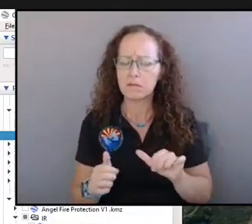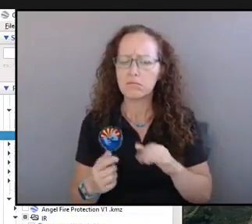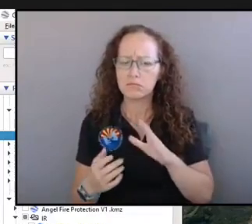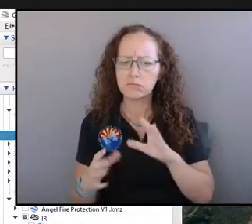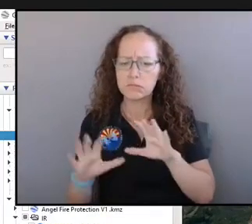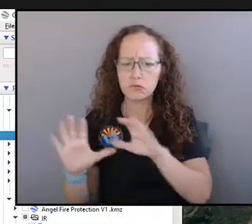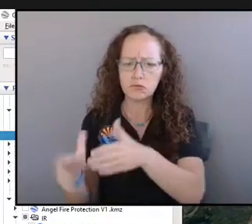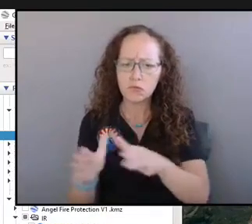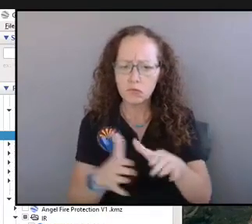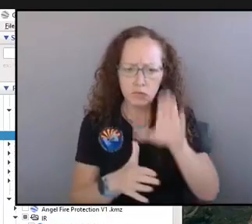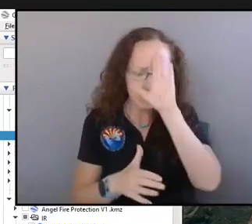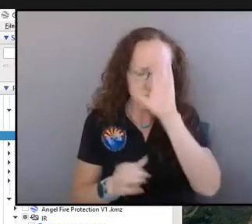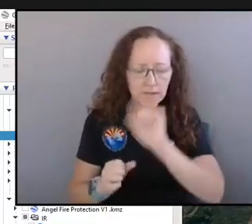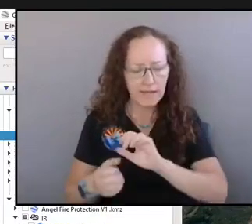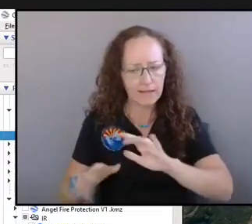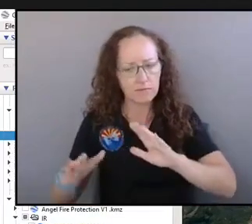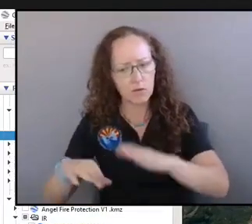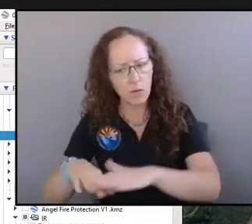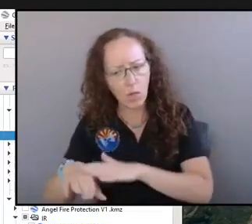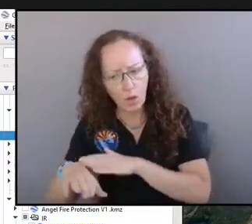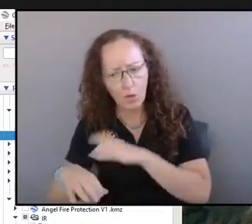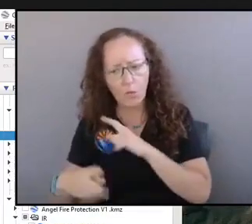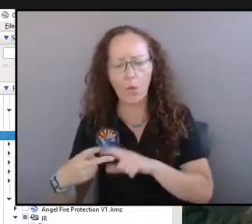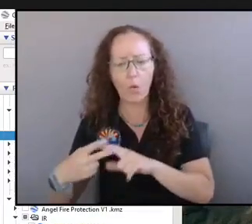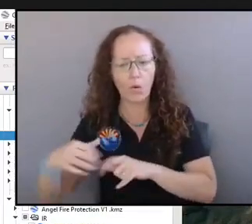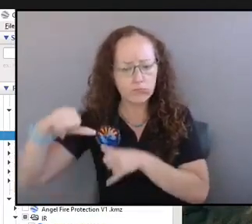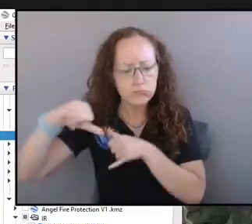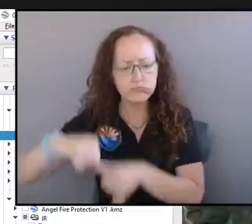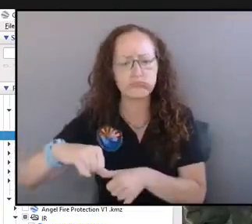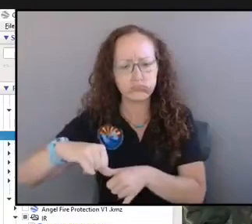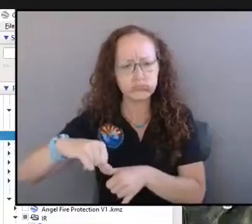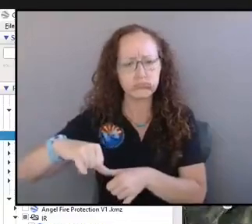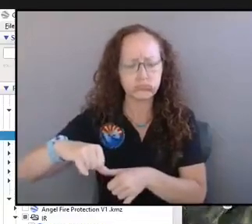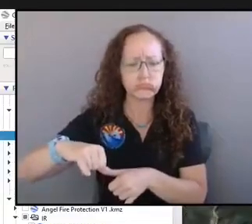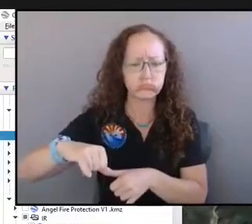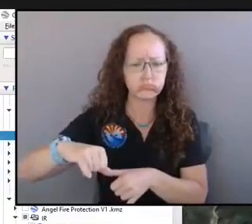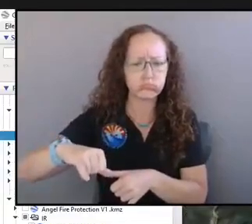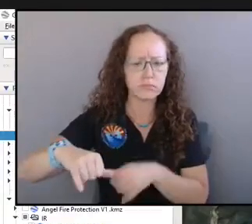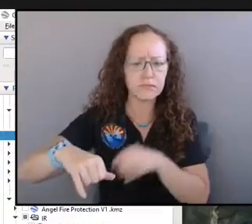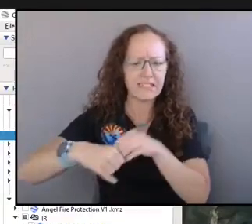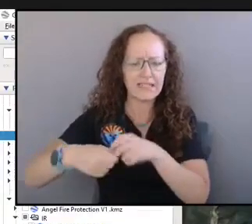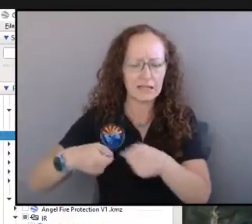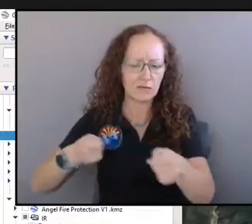not hook it and contain it within those control lines.